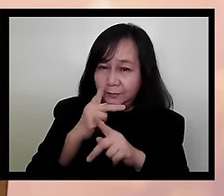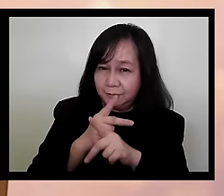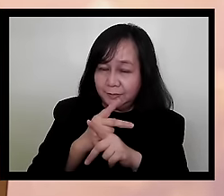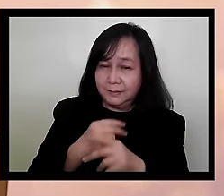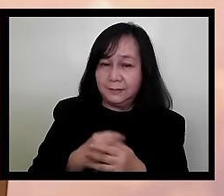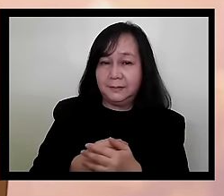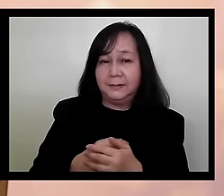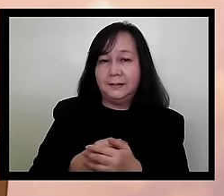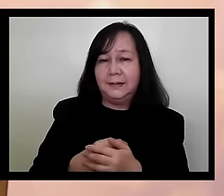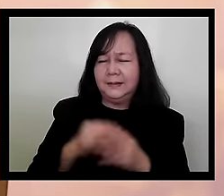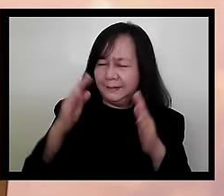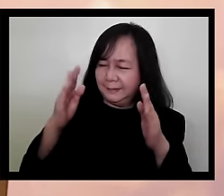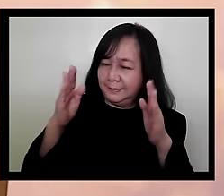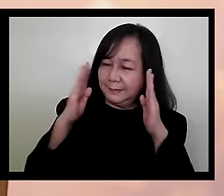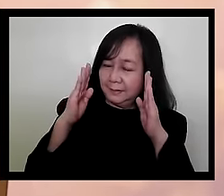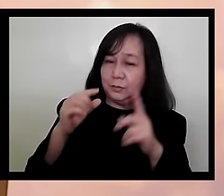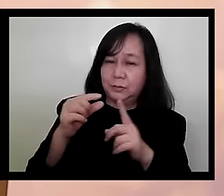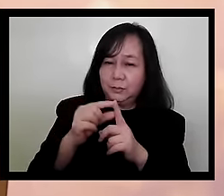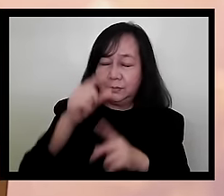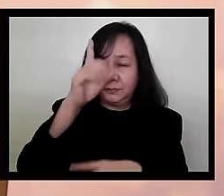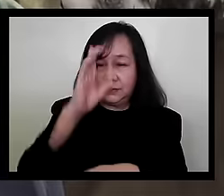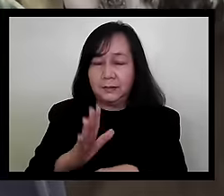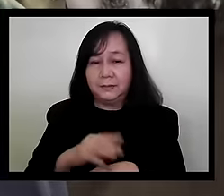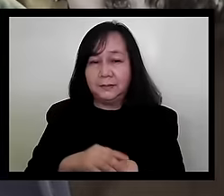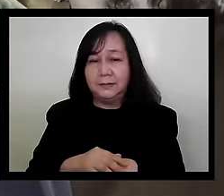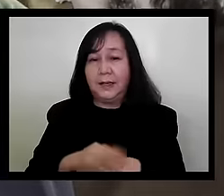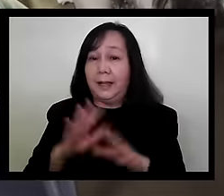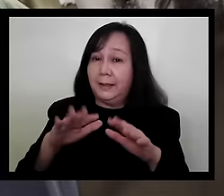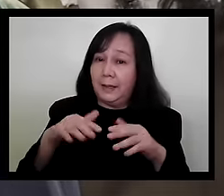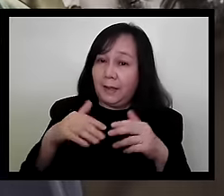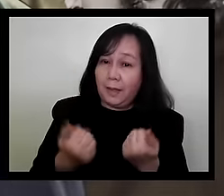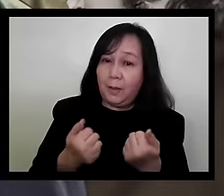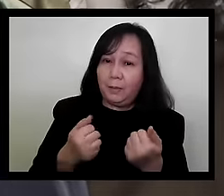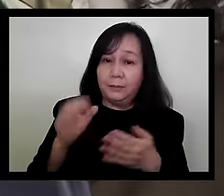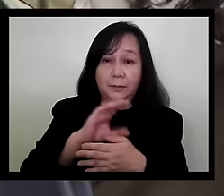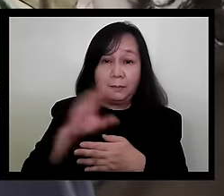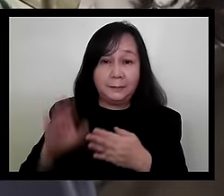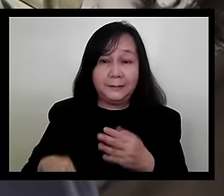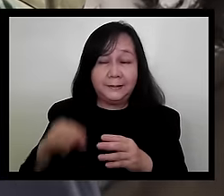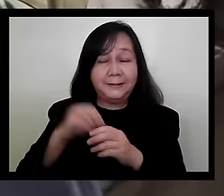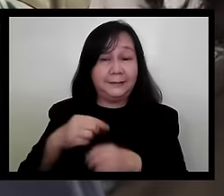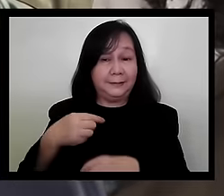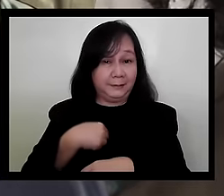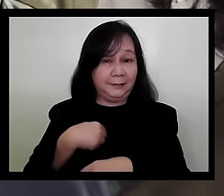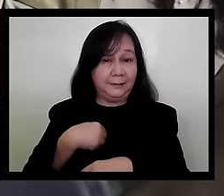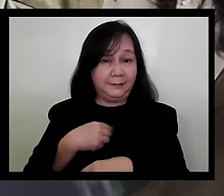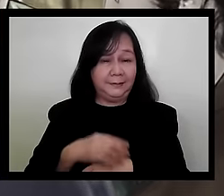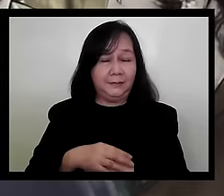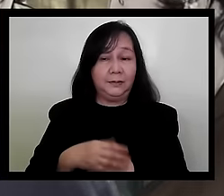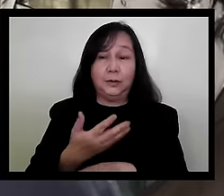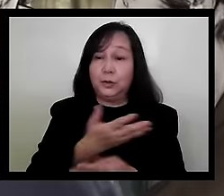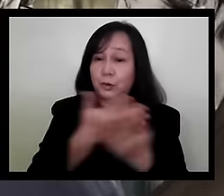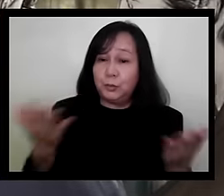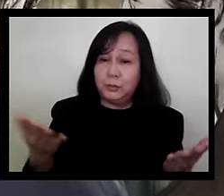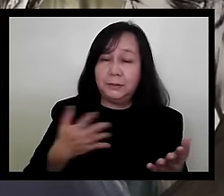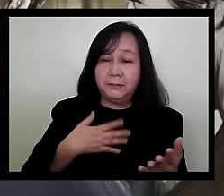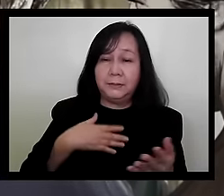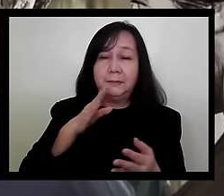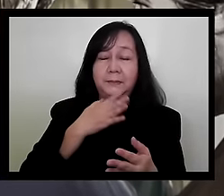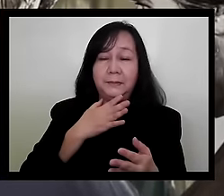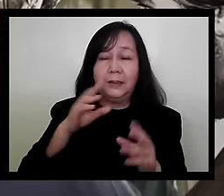carefully listen carefully to the word of God and how it is fulfilled in me you will be